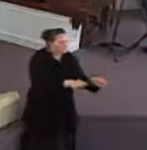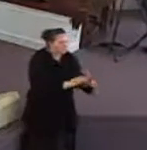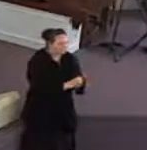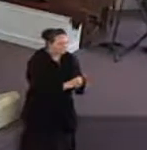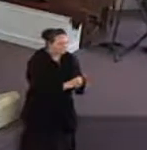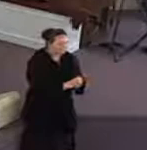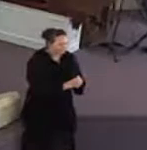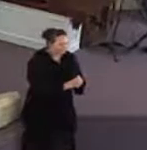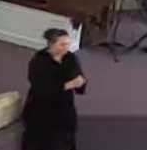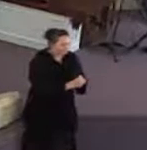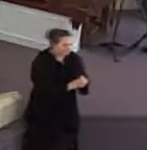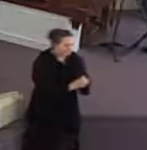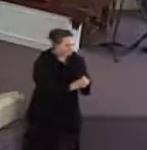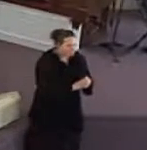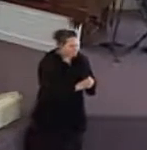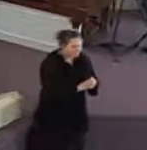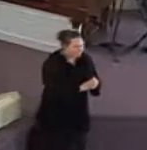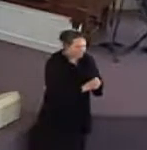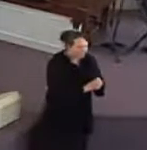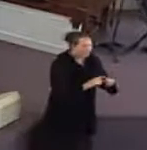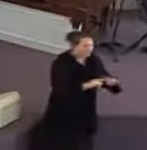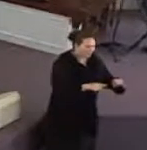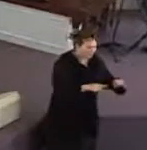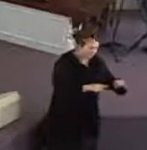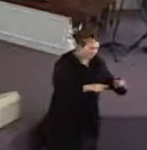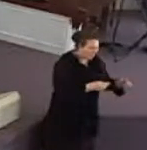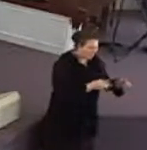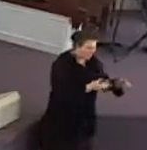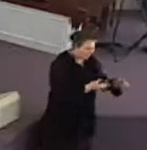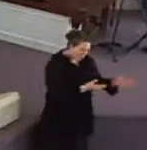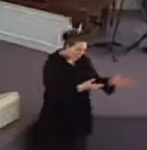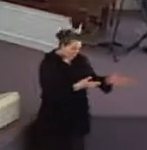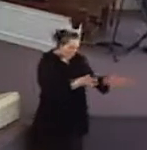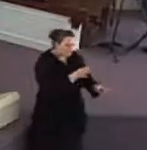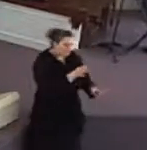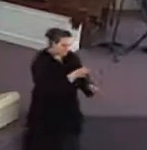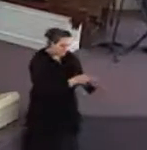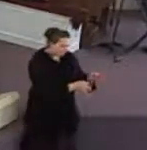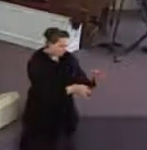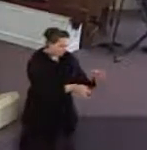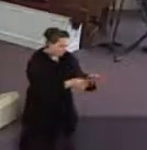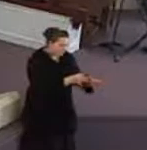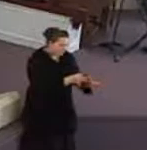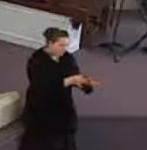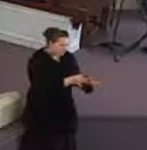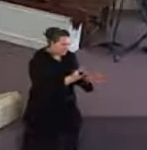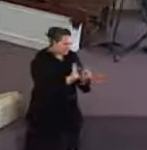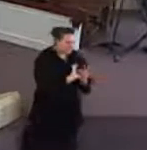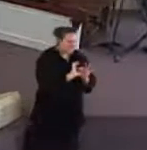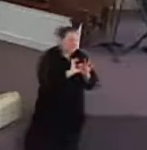It's just that delayed justice is consistent with God's character.